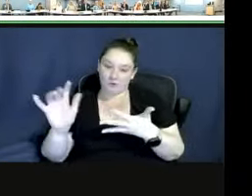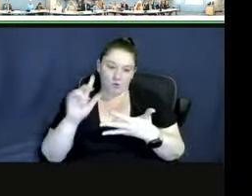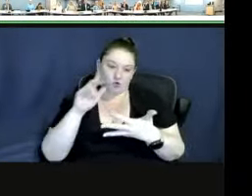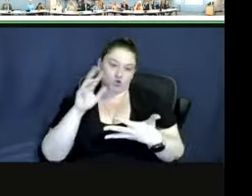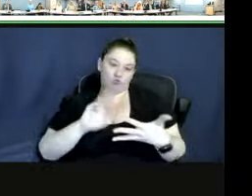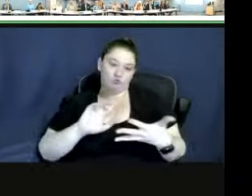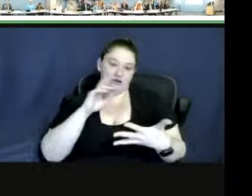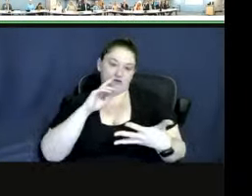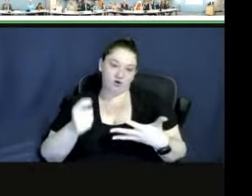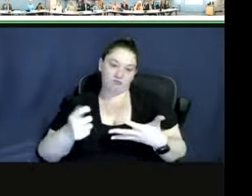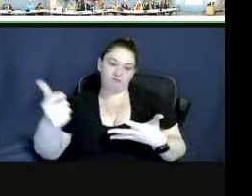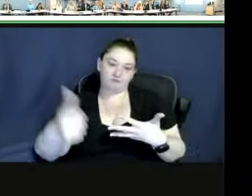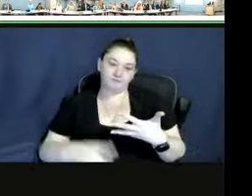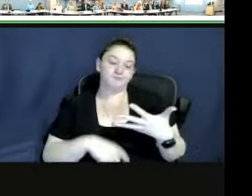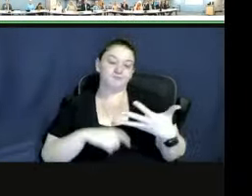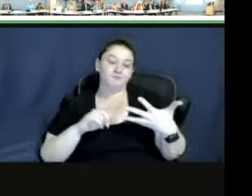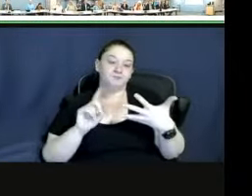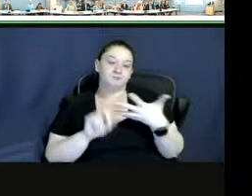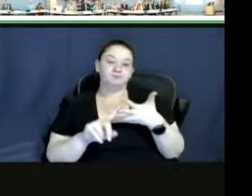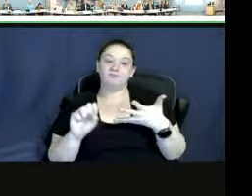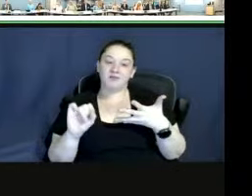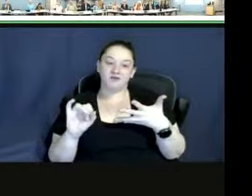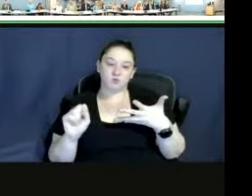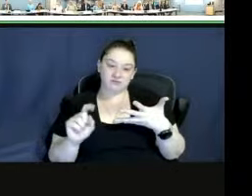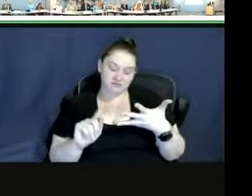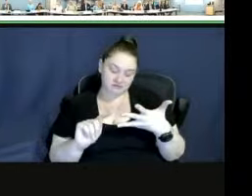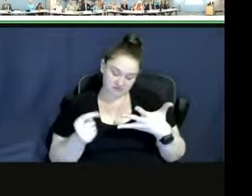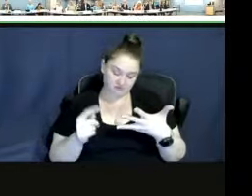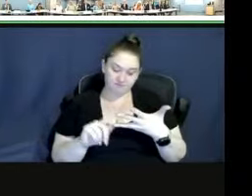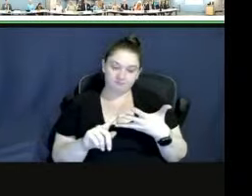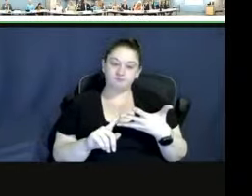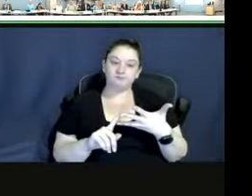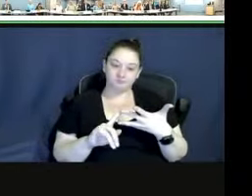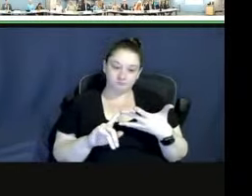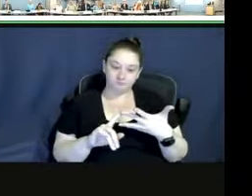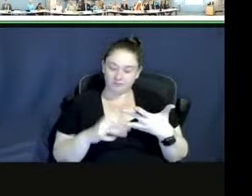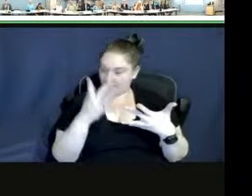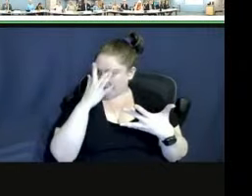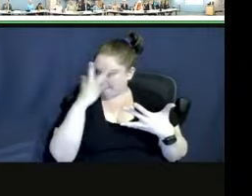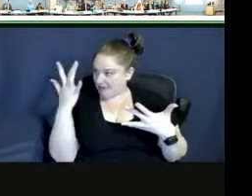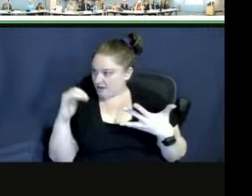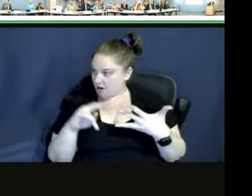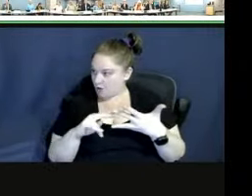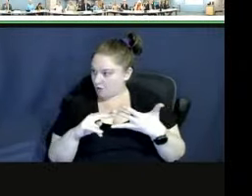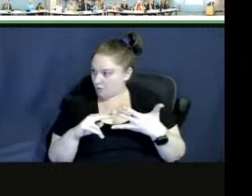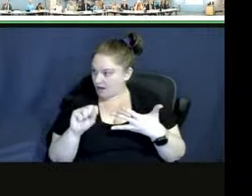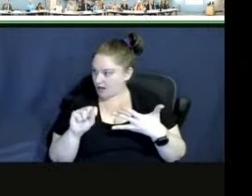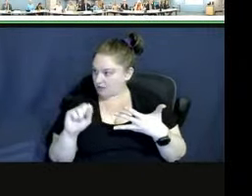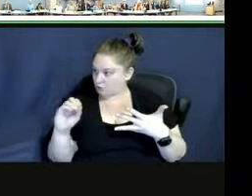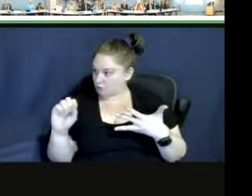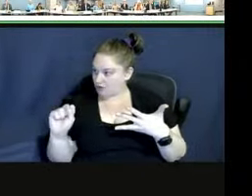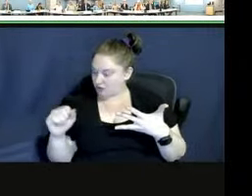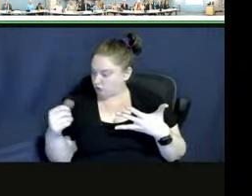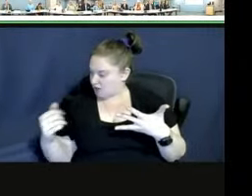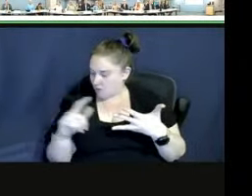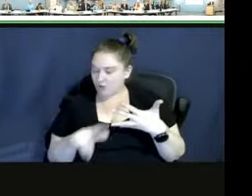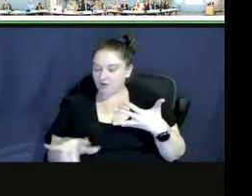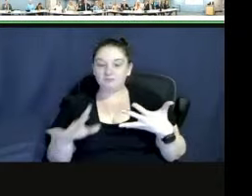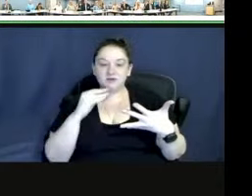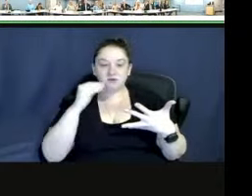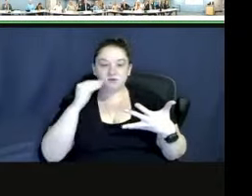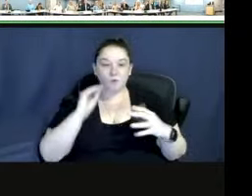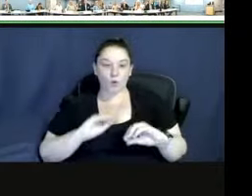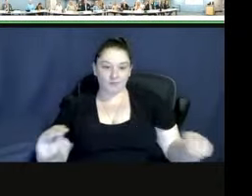for elimination. The SOS team, which I'm blanking on what that stands for at the second, but the homeless services